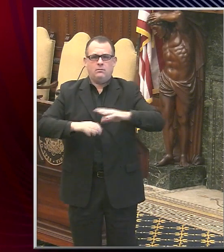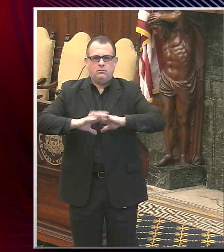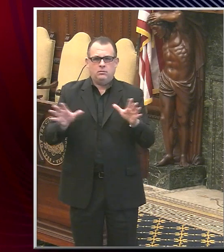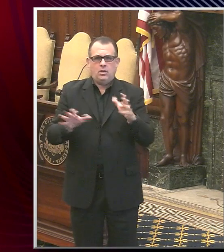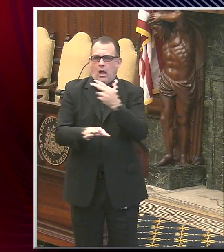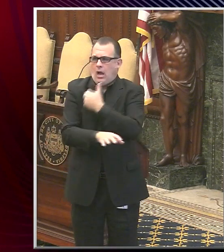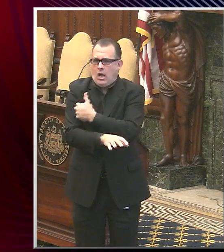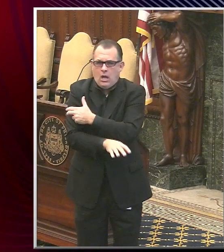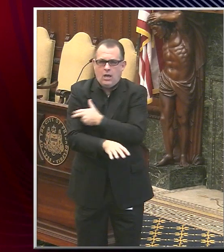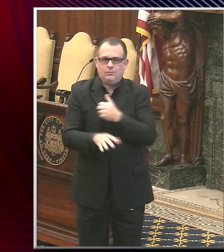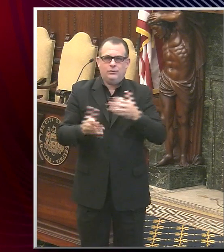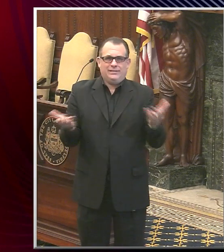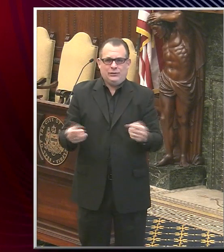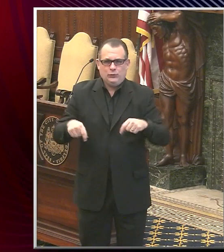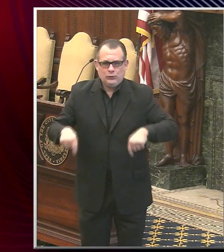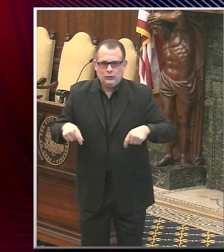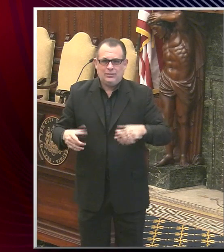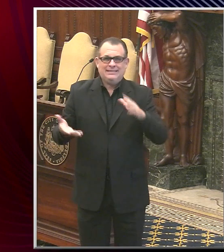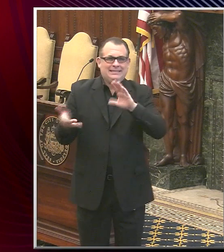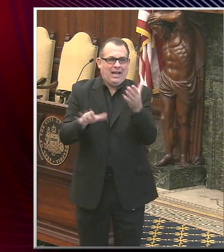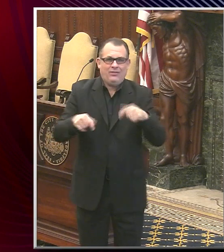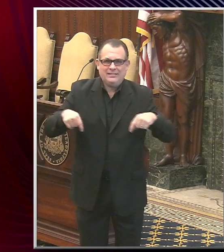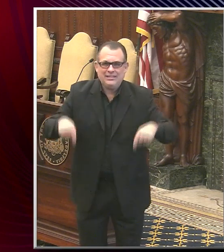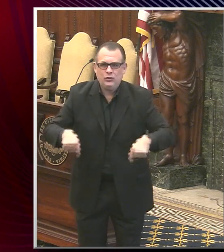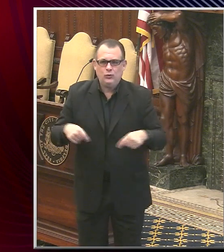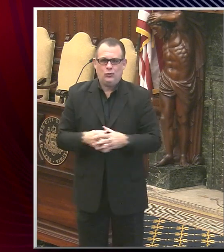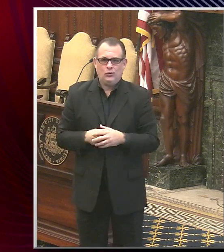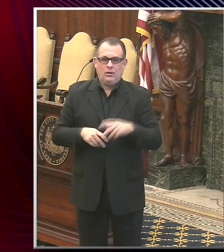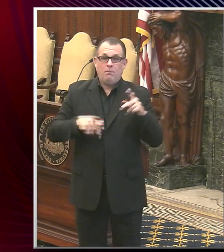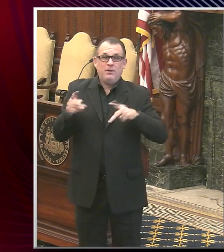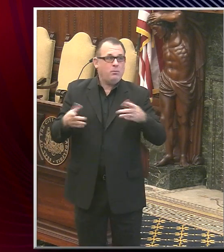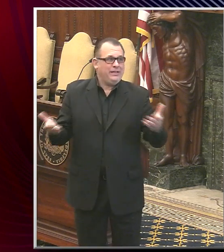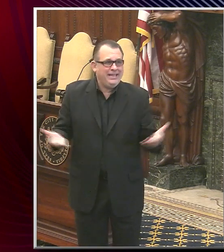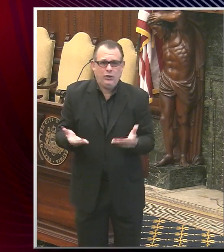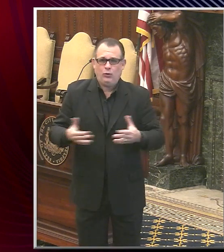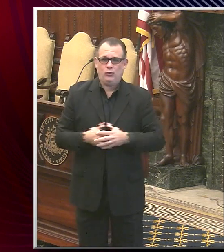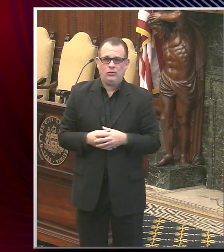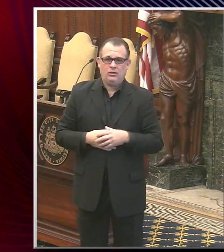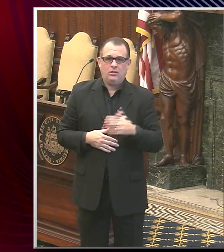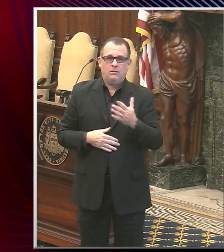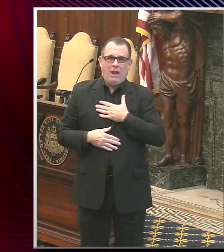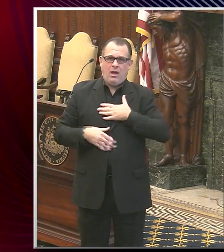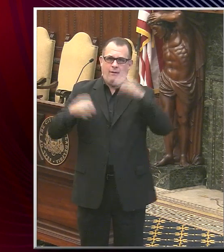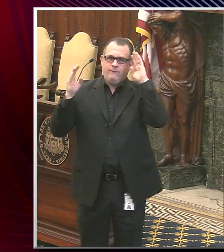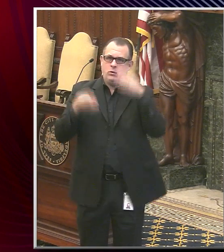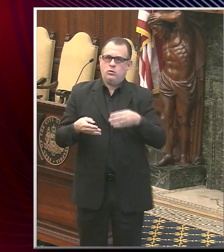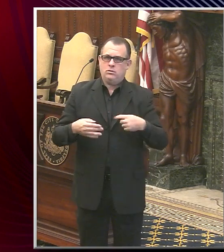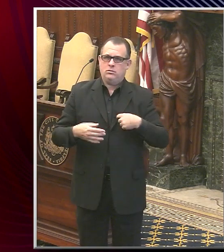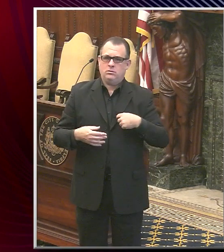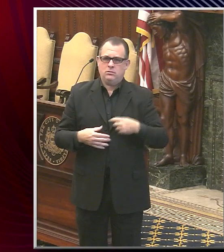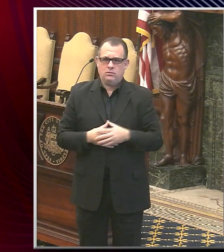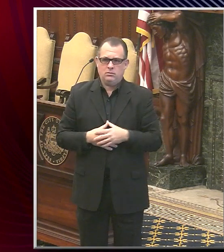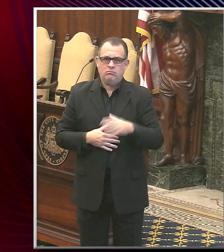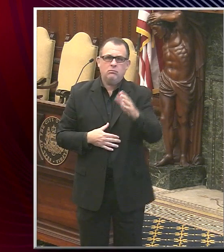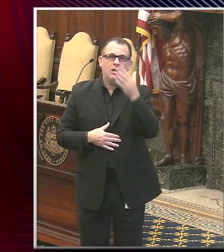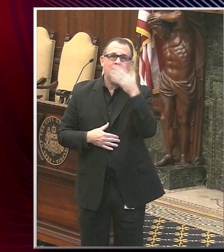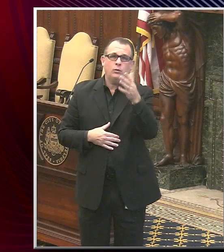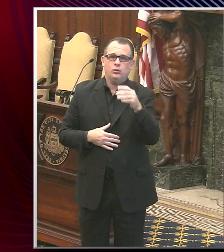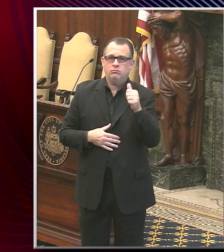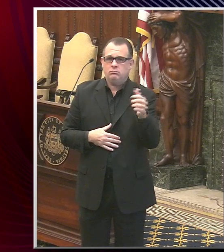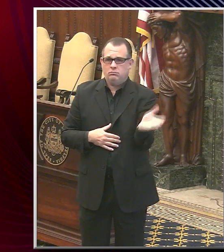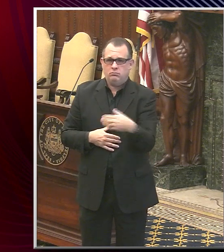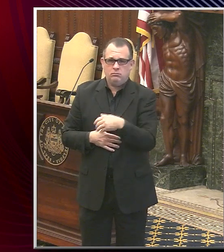the deaths, and the population density. All right, thank you. We're going to go to